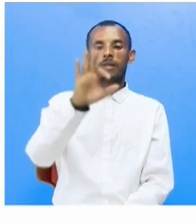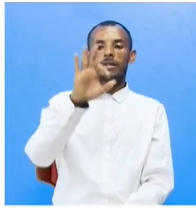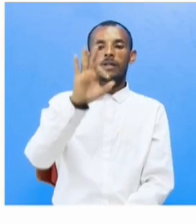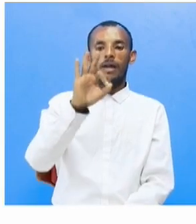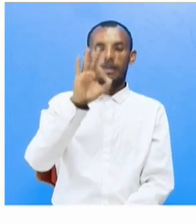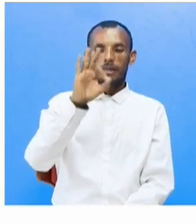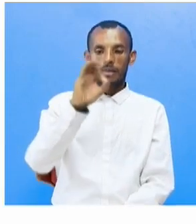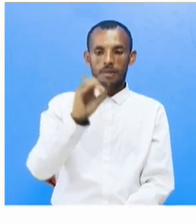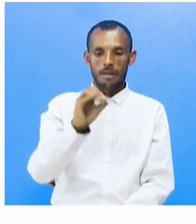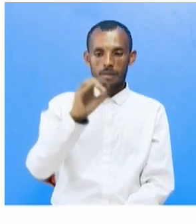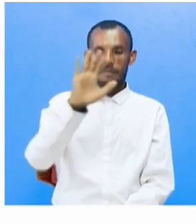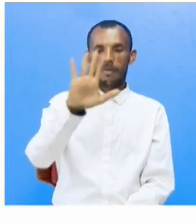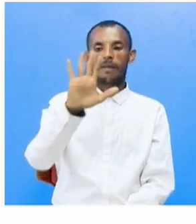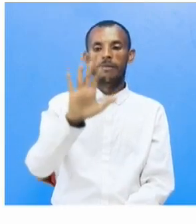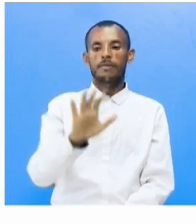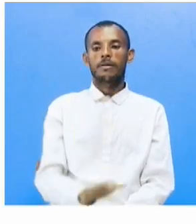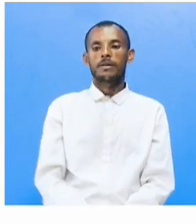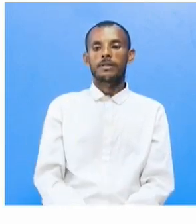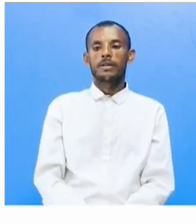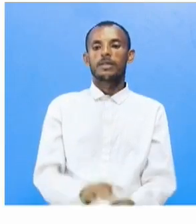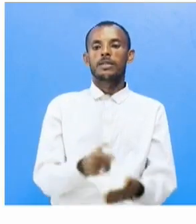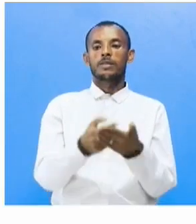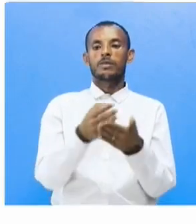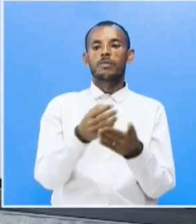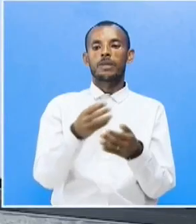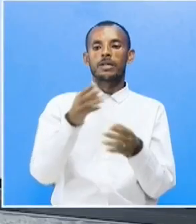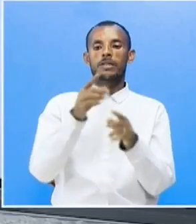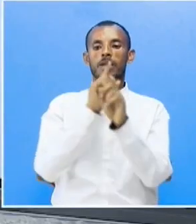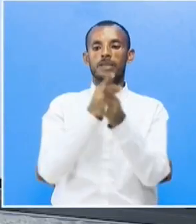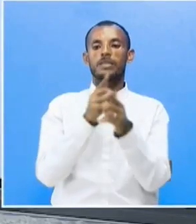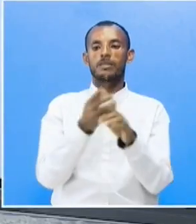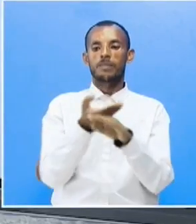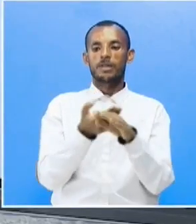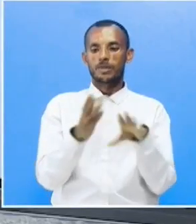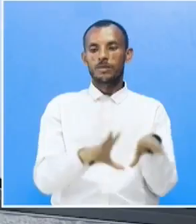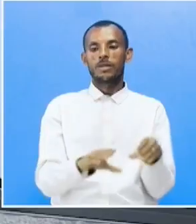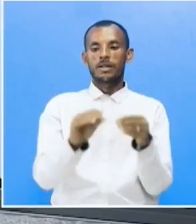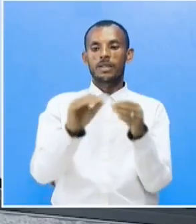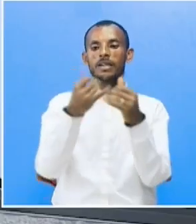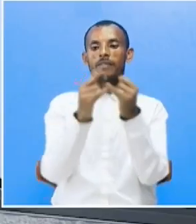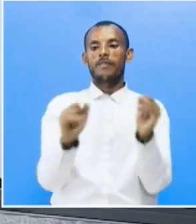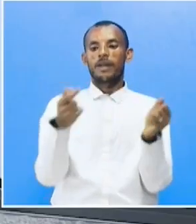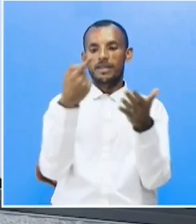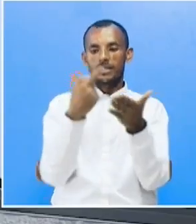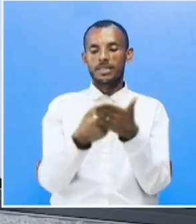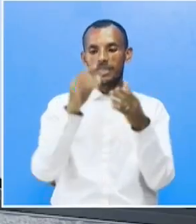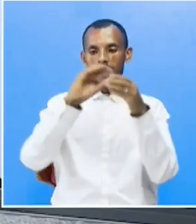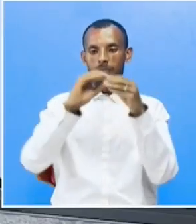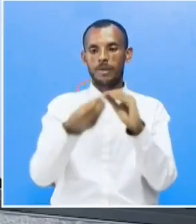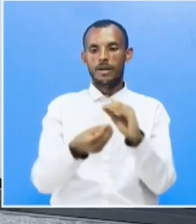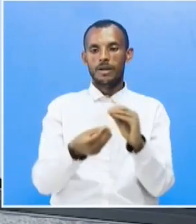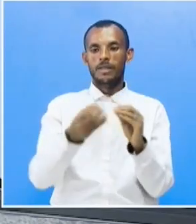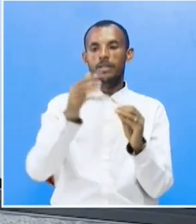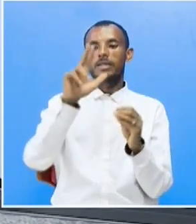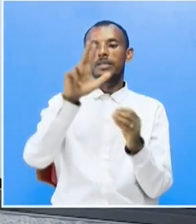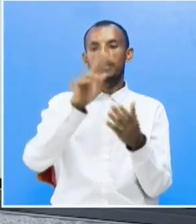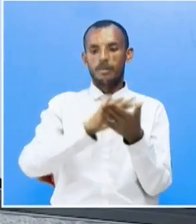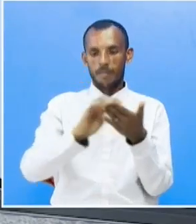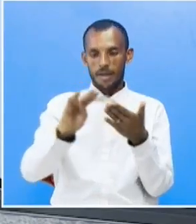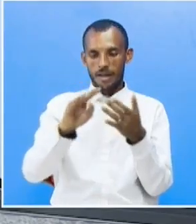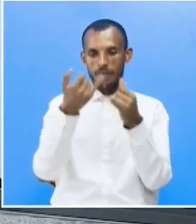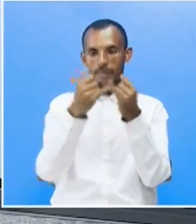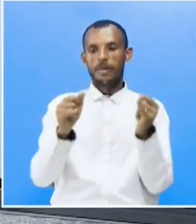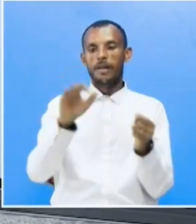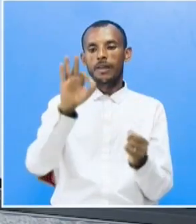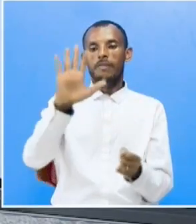95. This will be the answer. Please, students, just divide this 3 million by 95